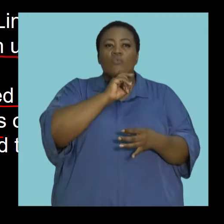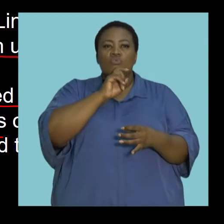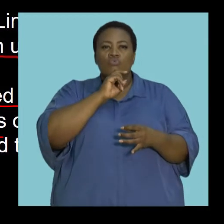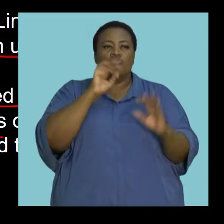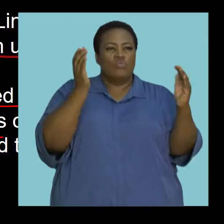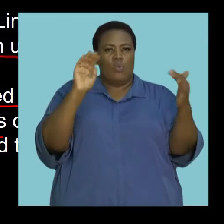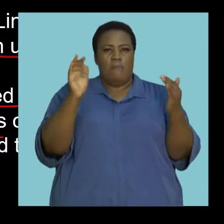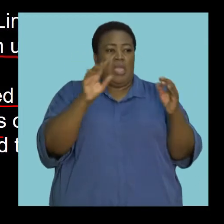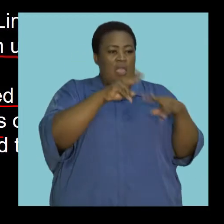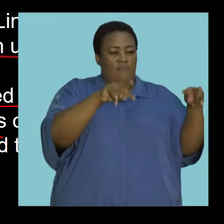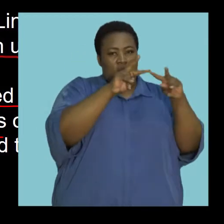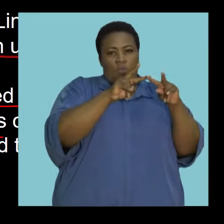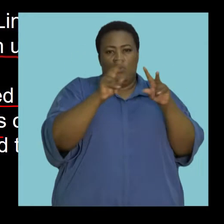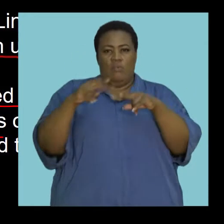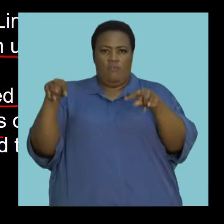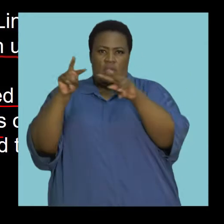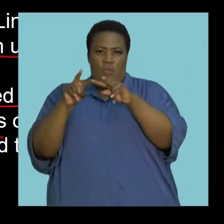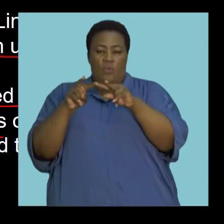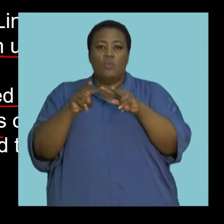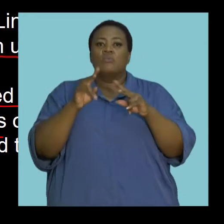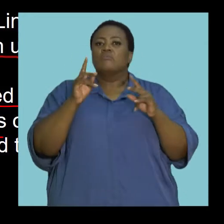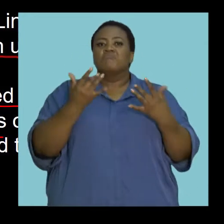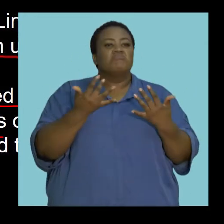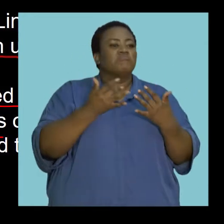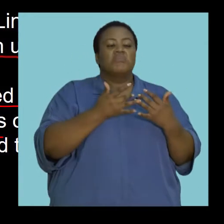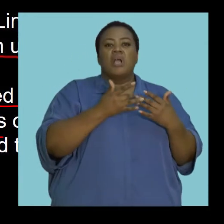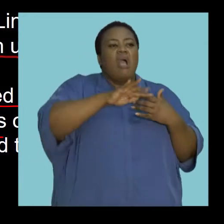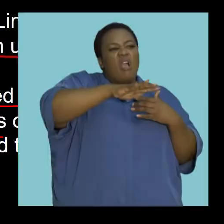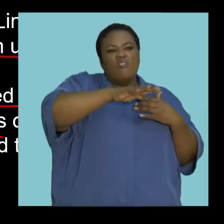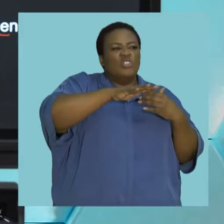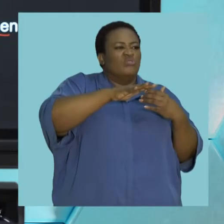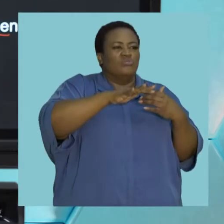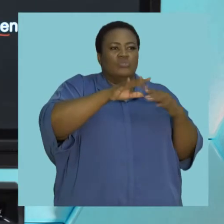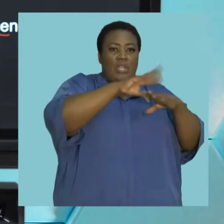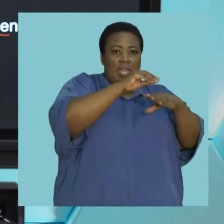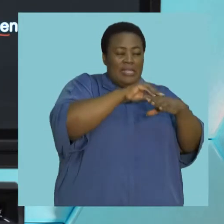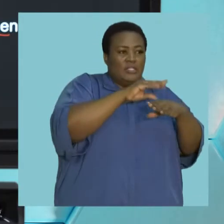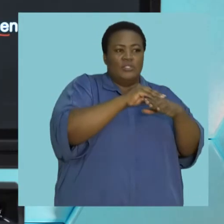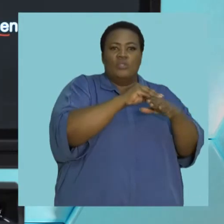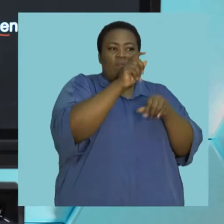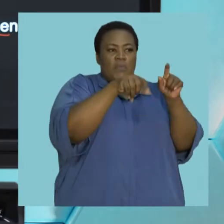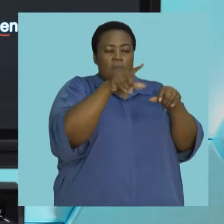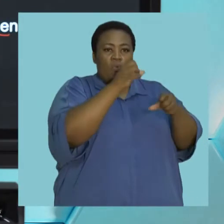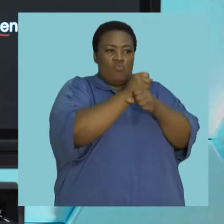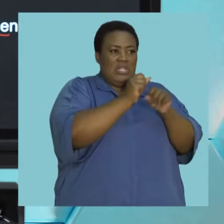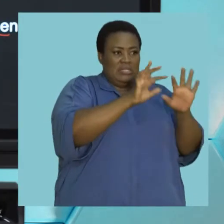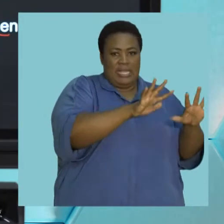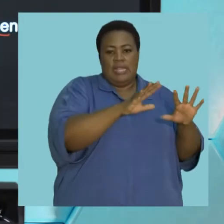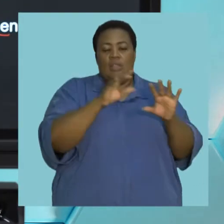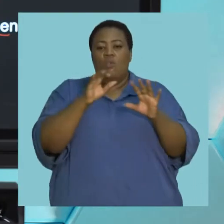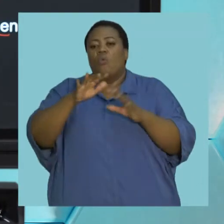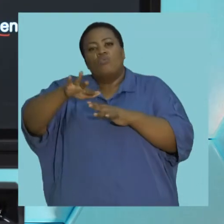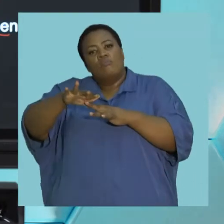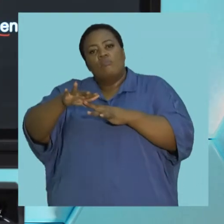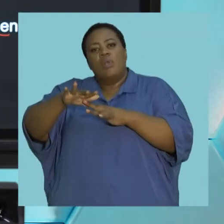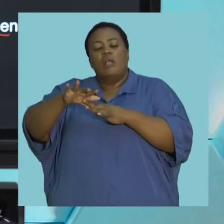values across categories. So example, the average age of individuals in grade 10 compared to the average